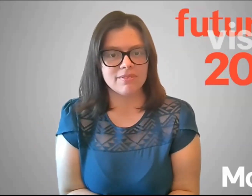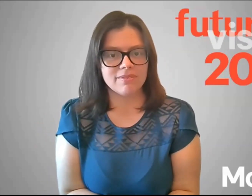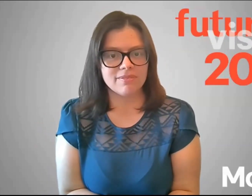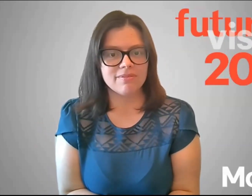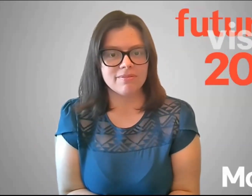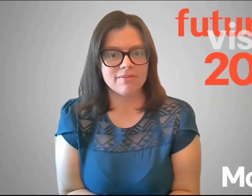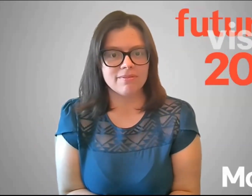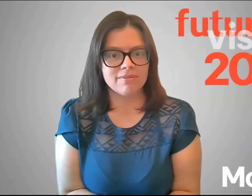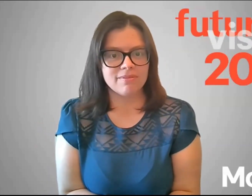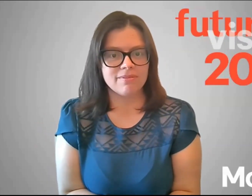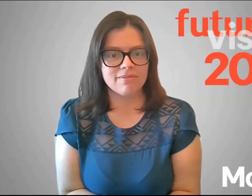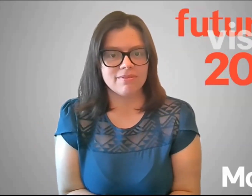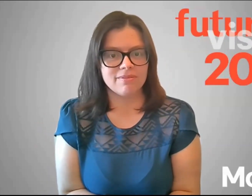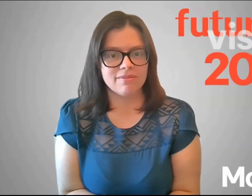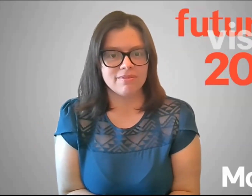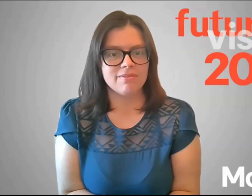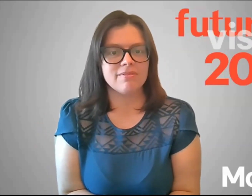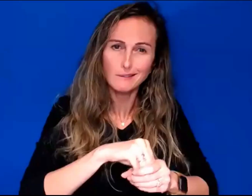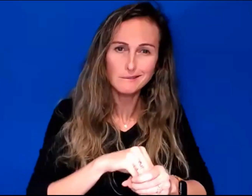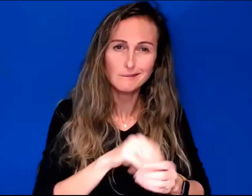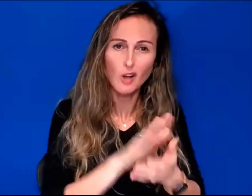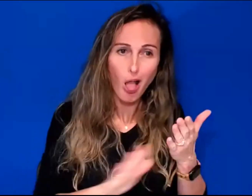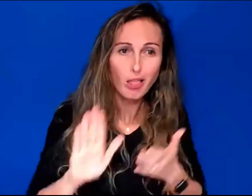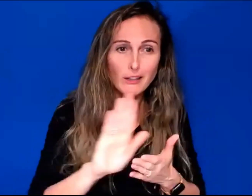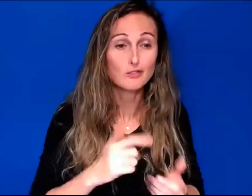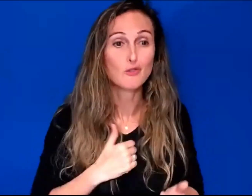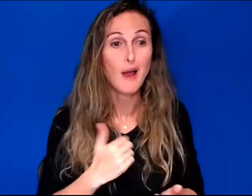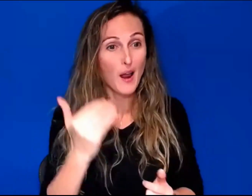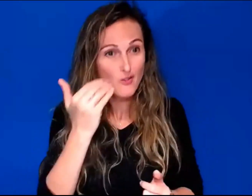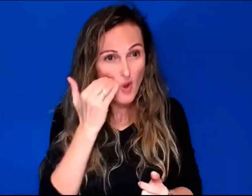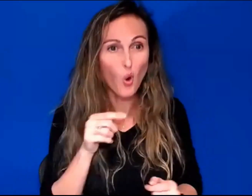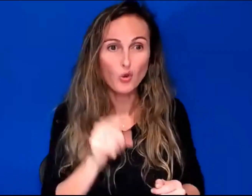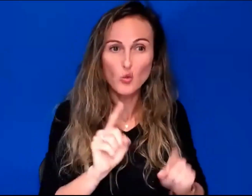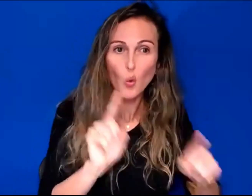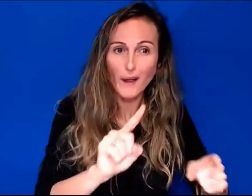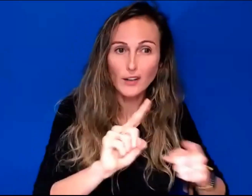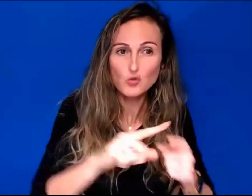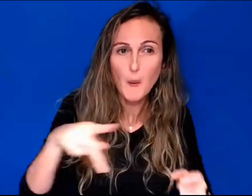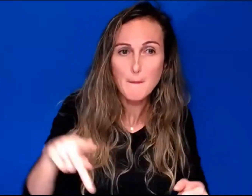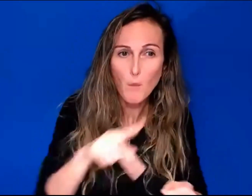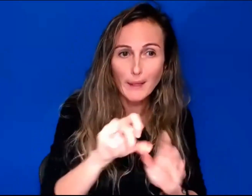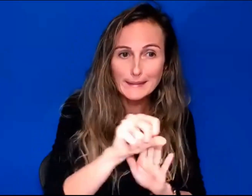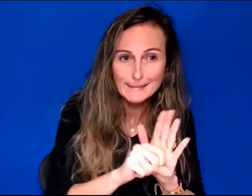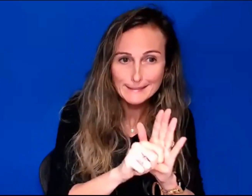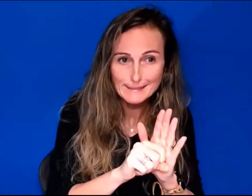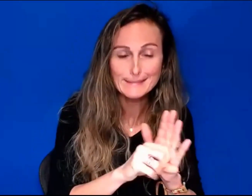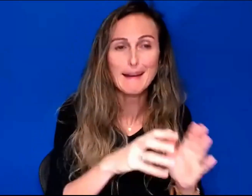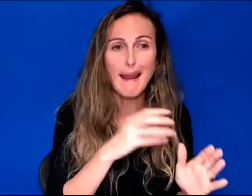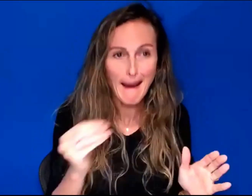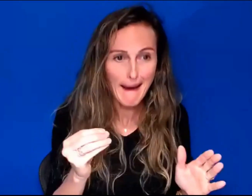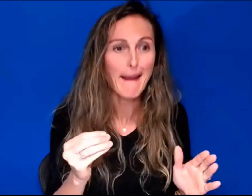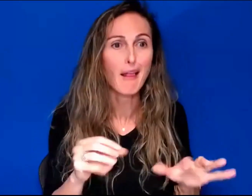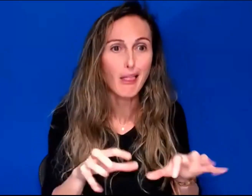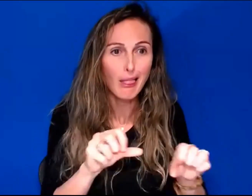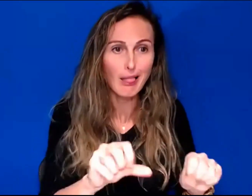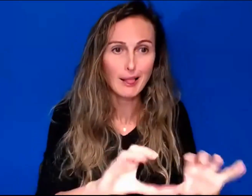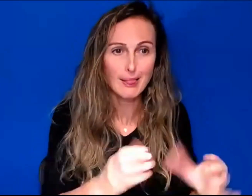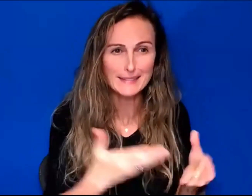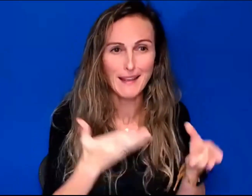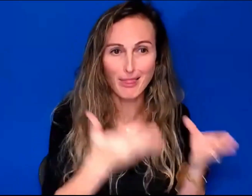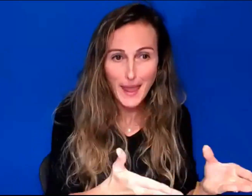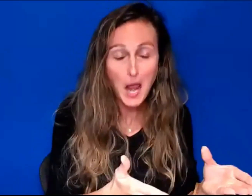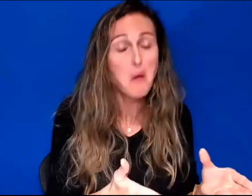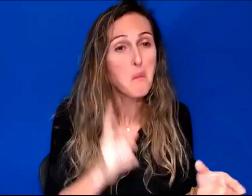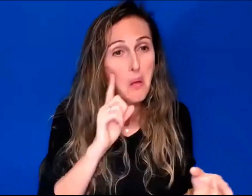college, and I know that you and me we went to Portland State University together, and we graduated the same year, which